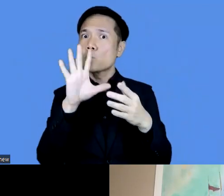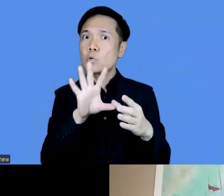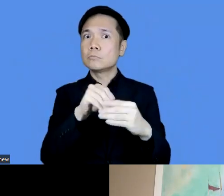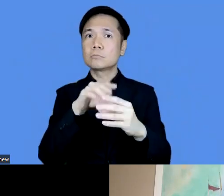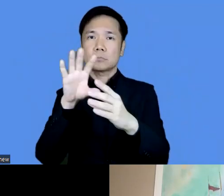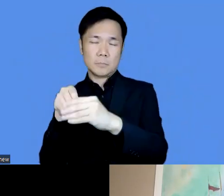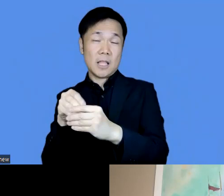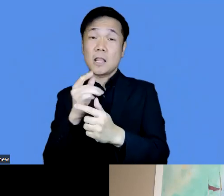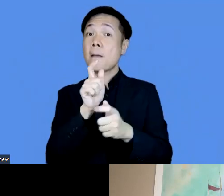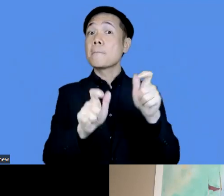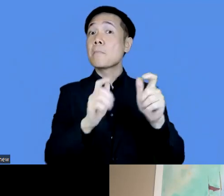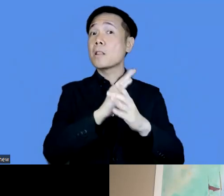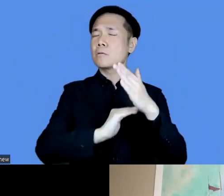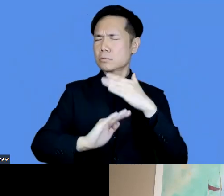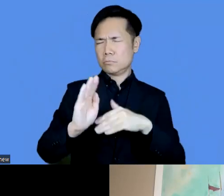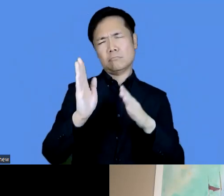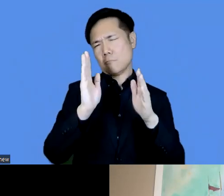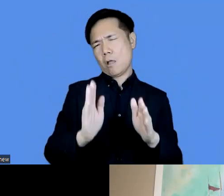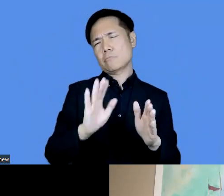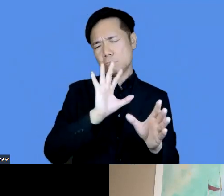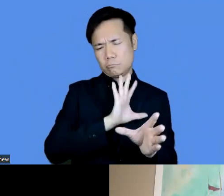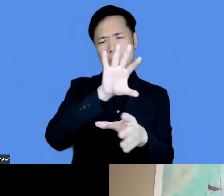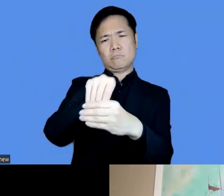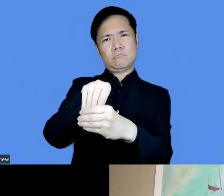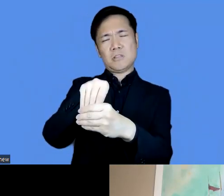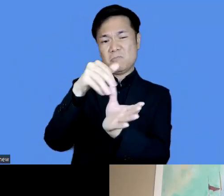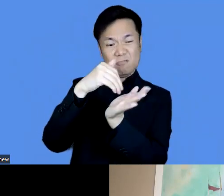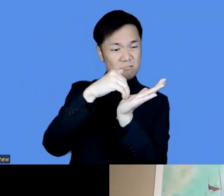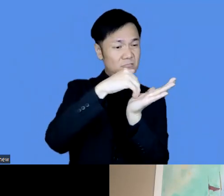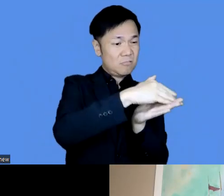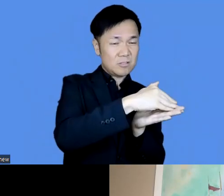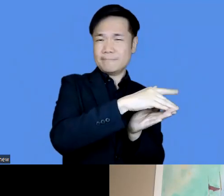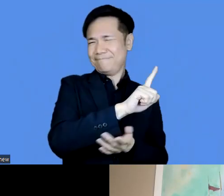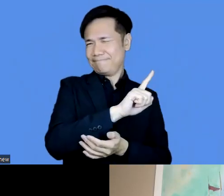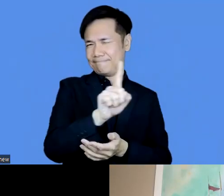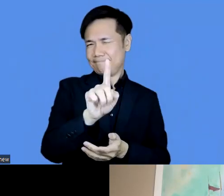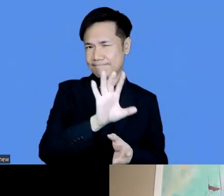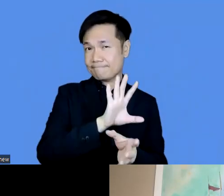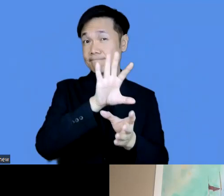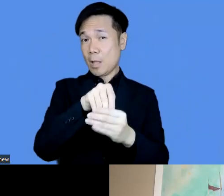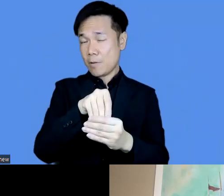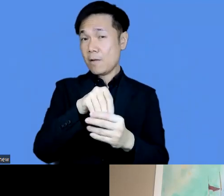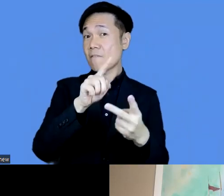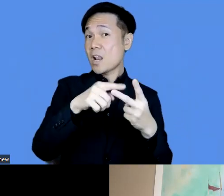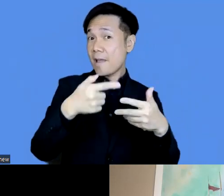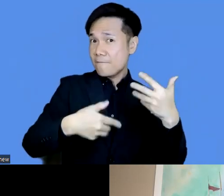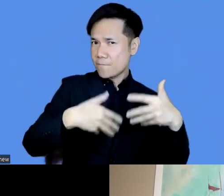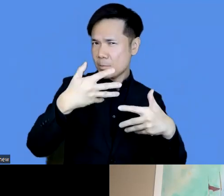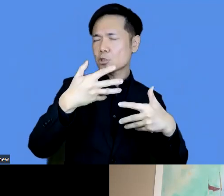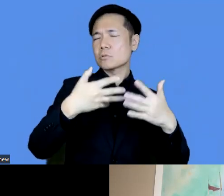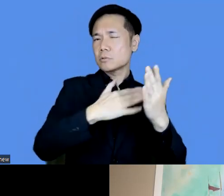with disabilities are counted, so that information and data about persons with disabilities is collected and is used